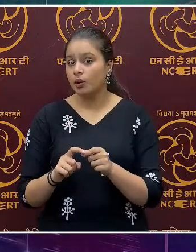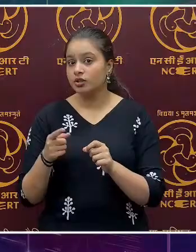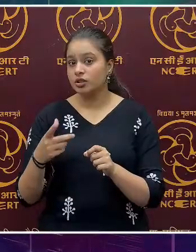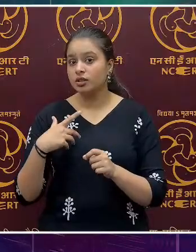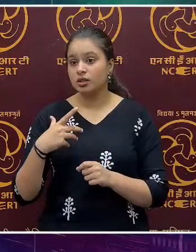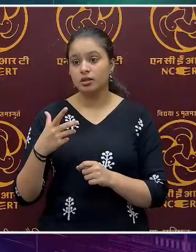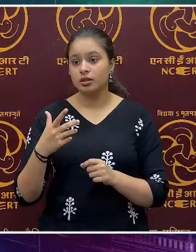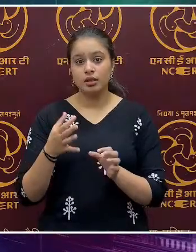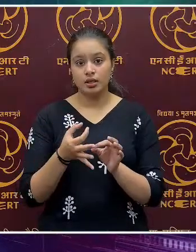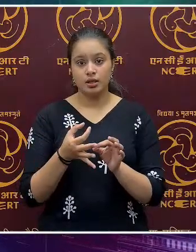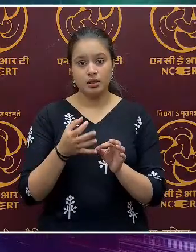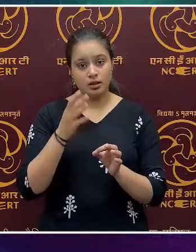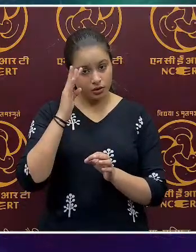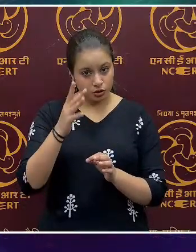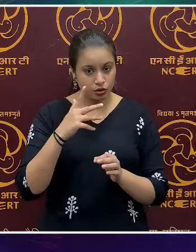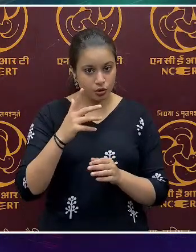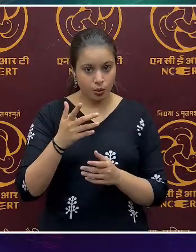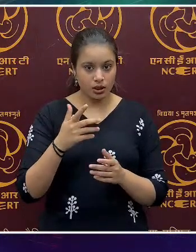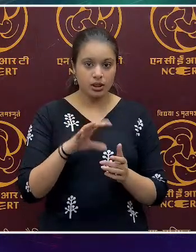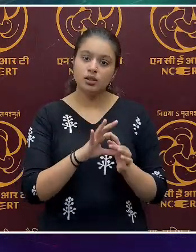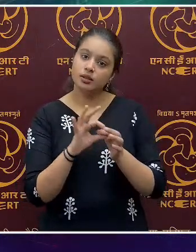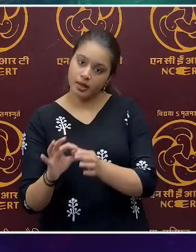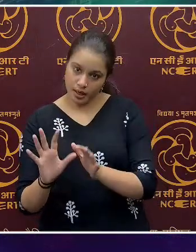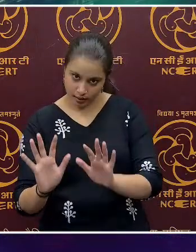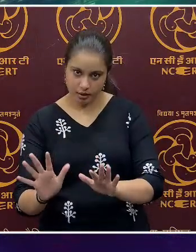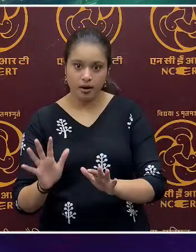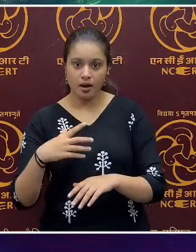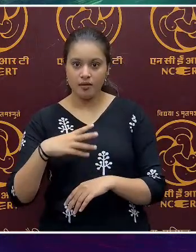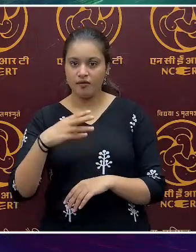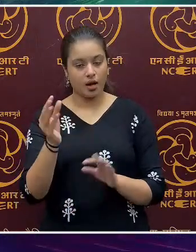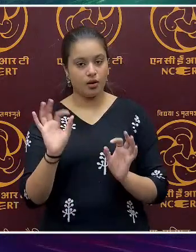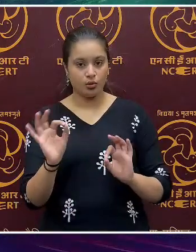outside from this theory, procedure or simulation part.